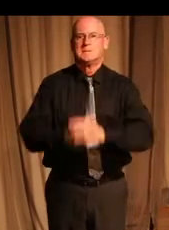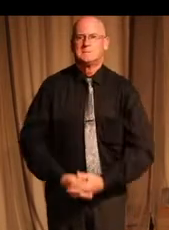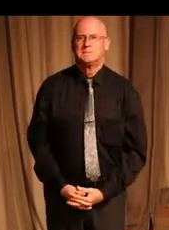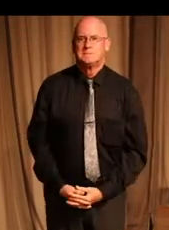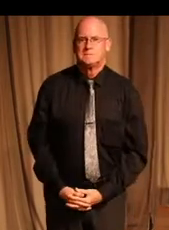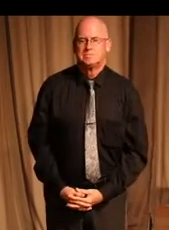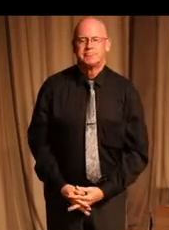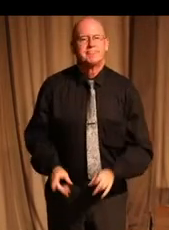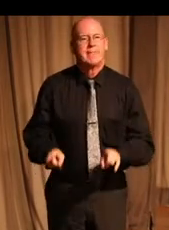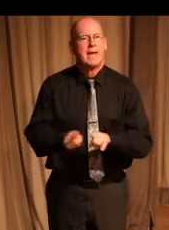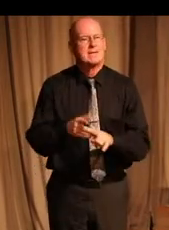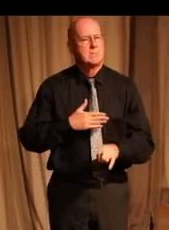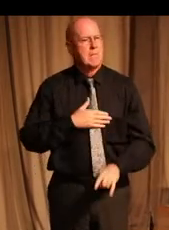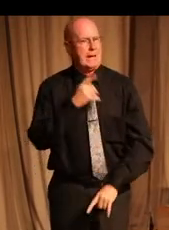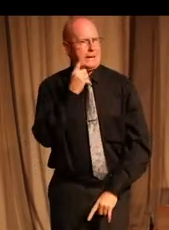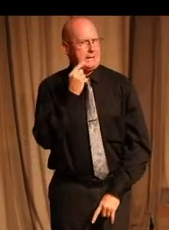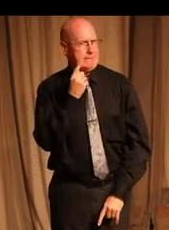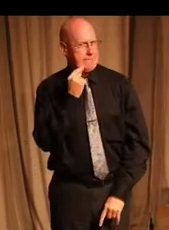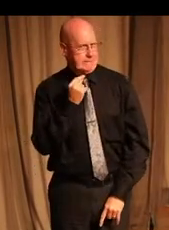Has a gift